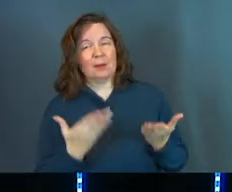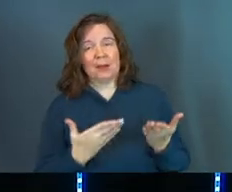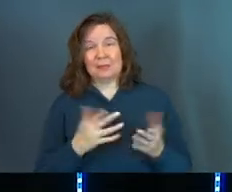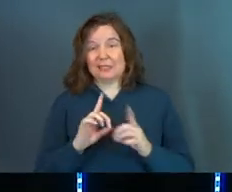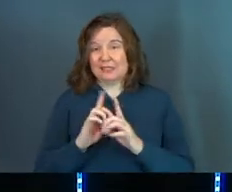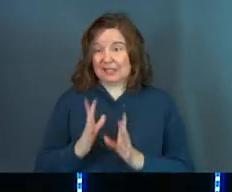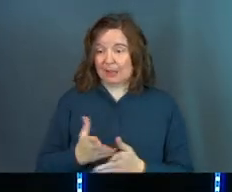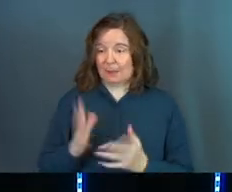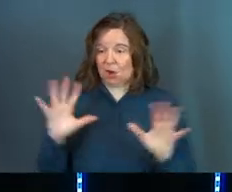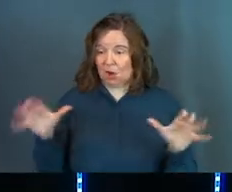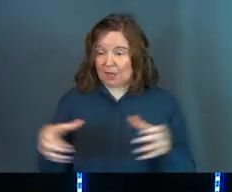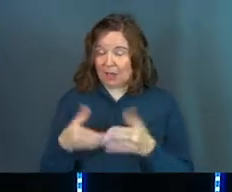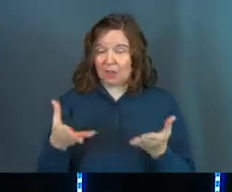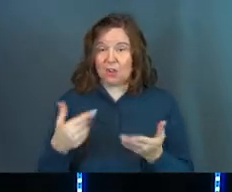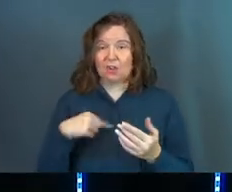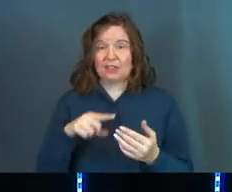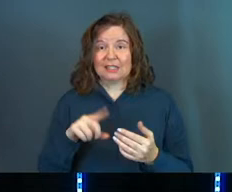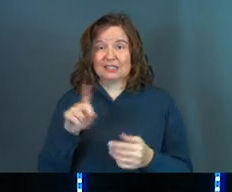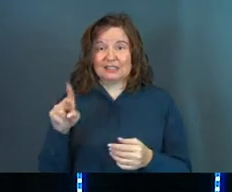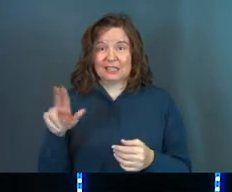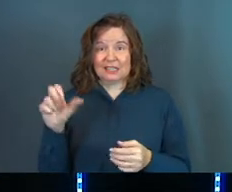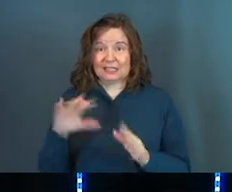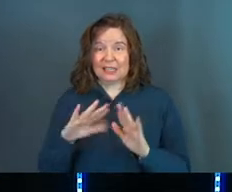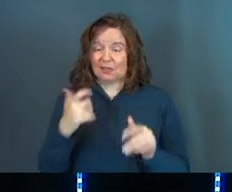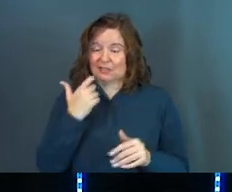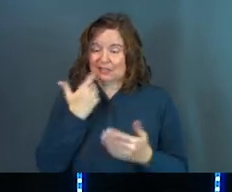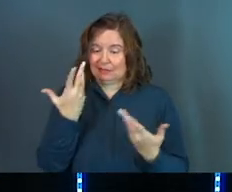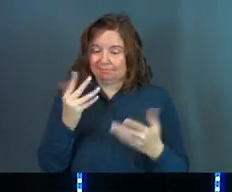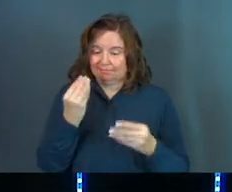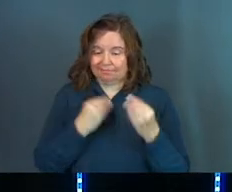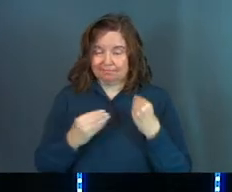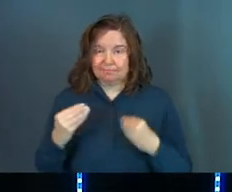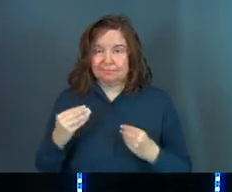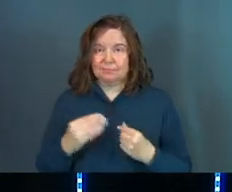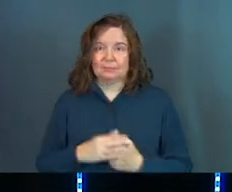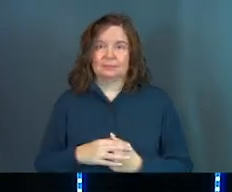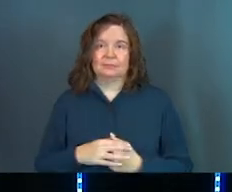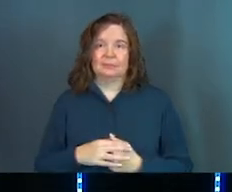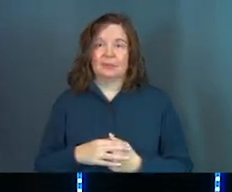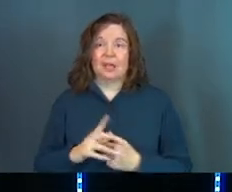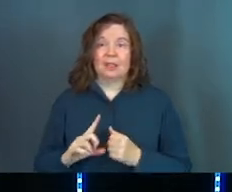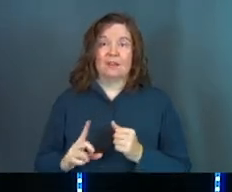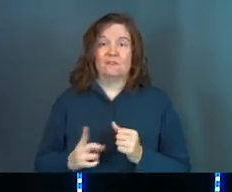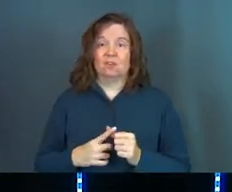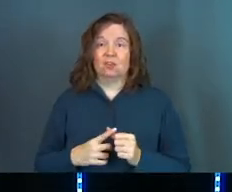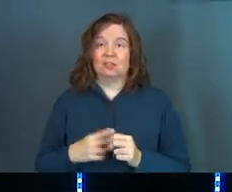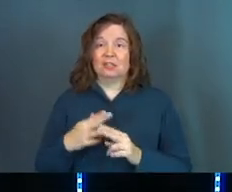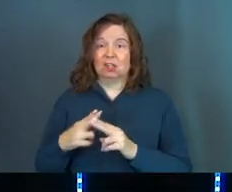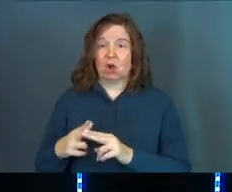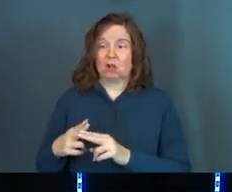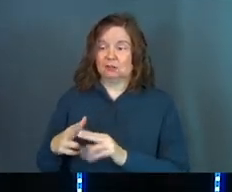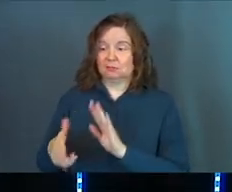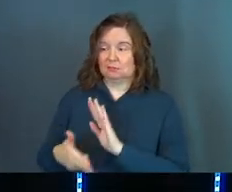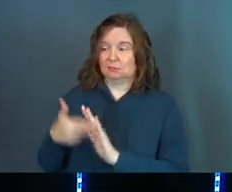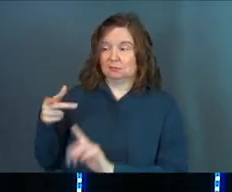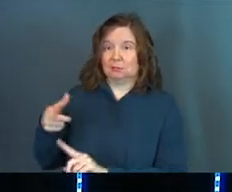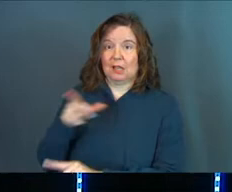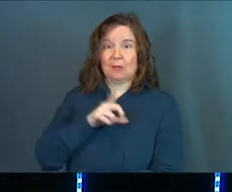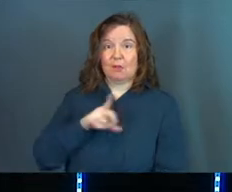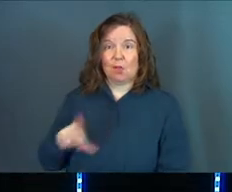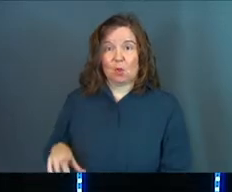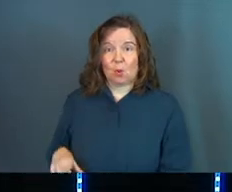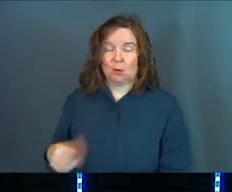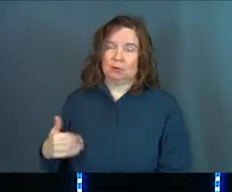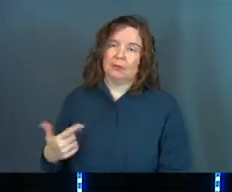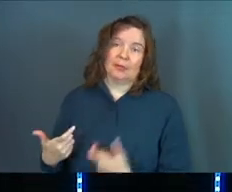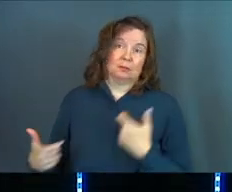his disciples are gathered there. This is Zacchaeus' house. They just had dinner. And at first, he calls him Lord. And that's